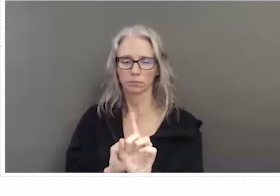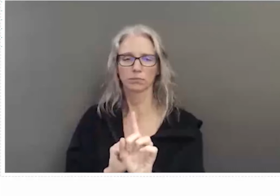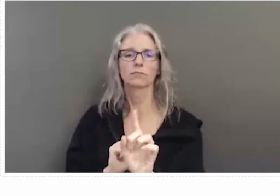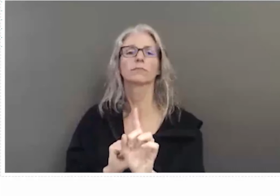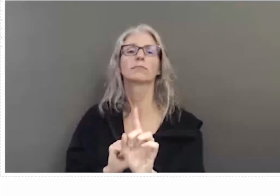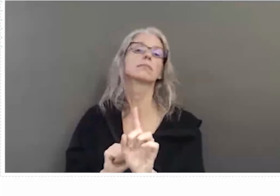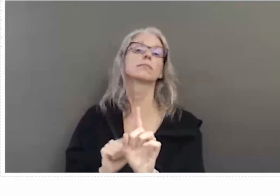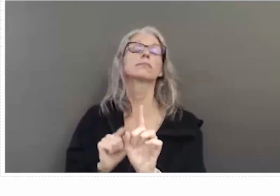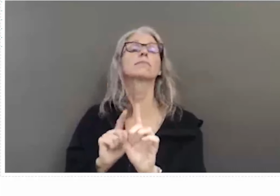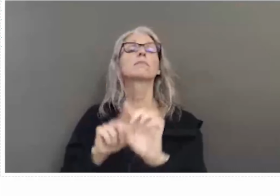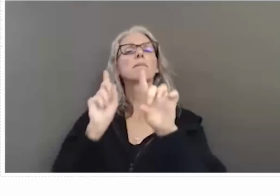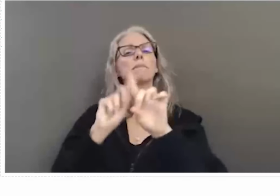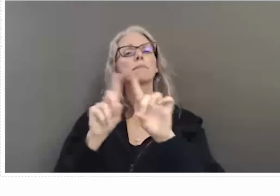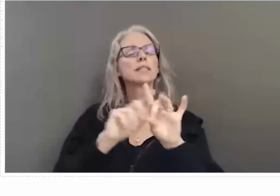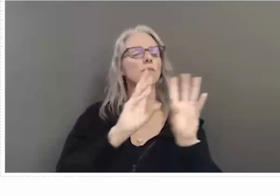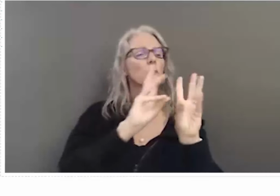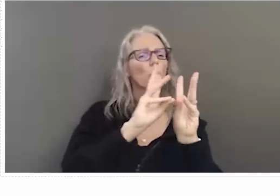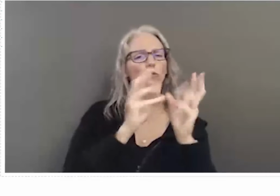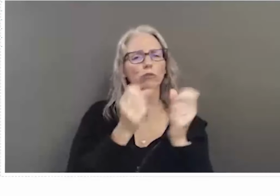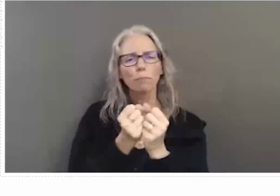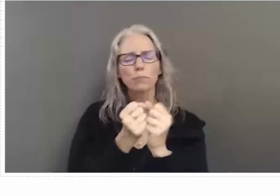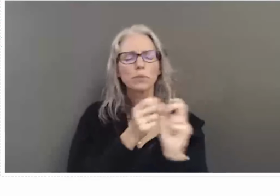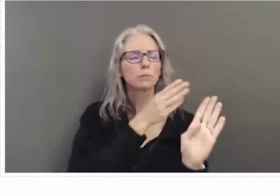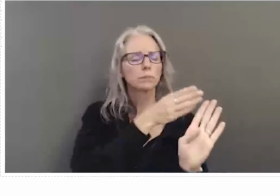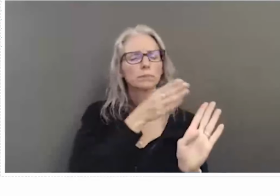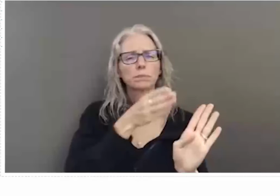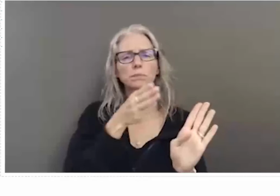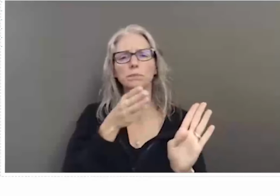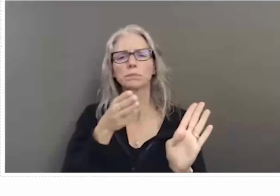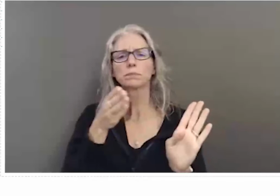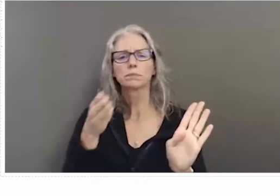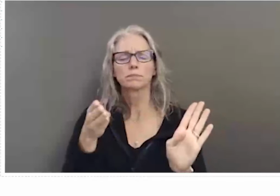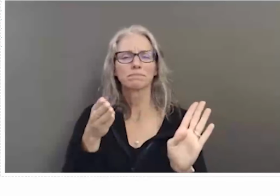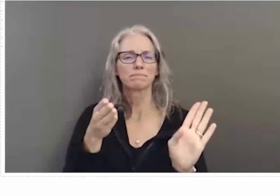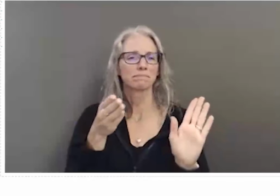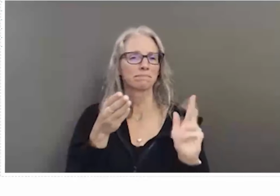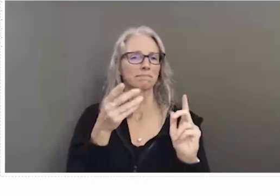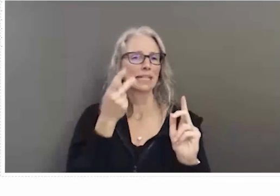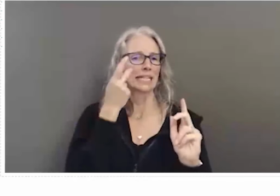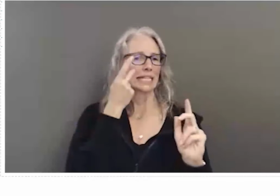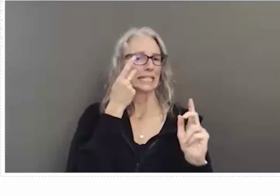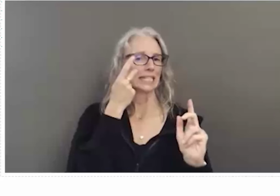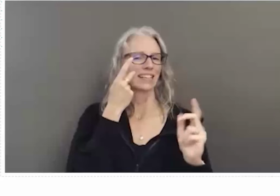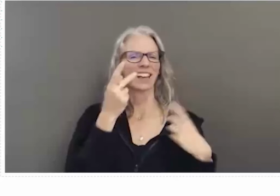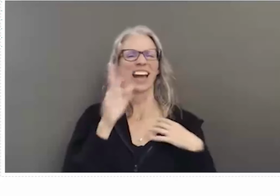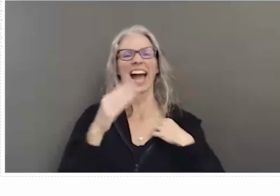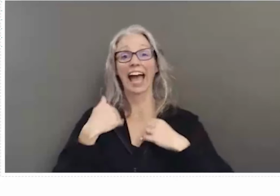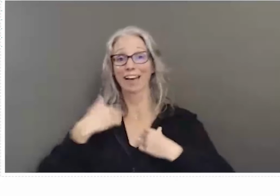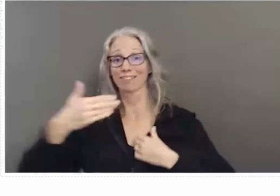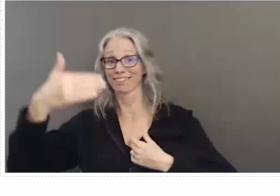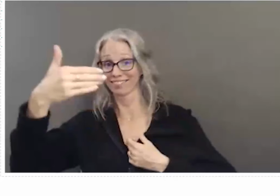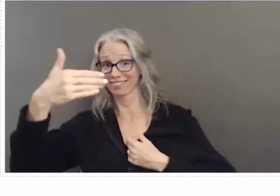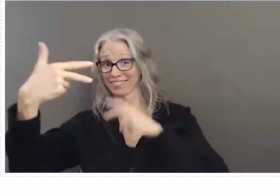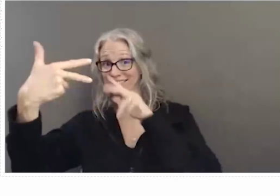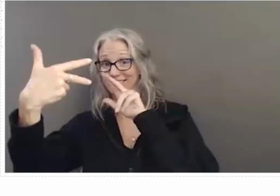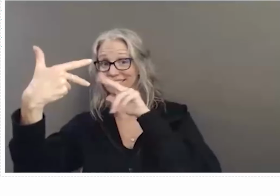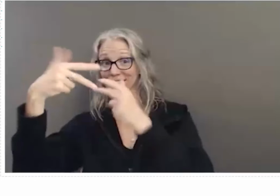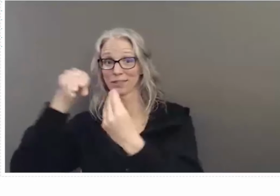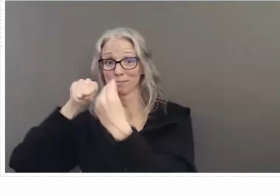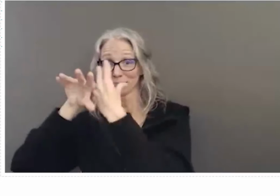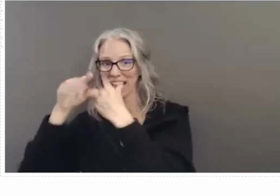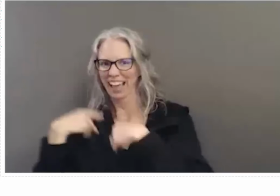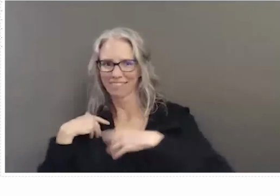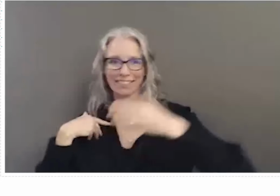seminars specifically geared towards just looking at my notes on my second screen. And I found that a lot of